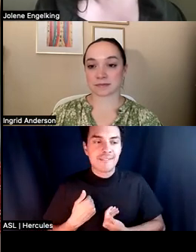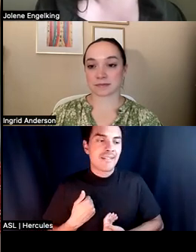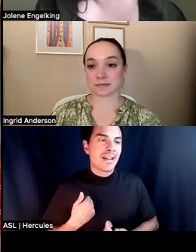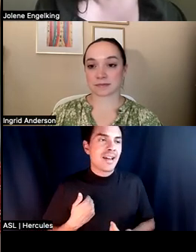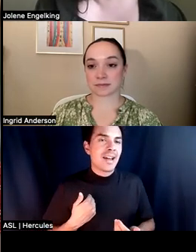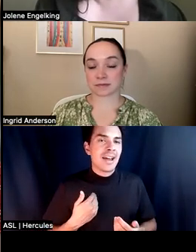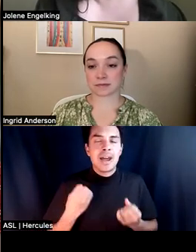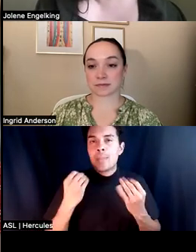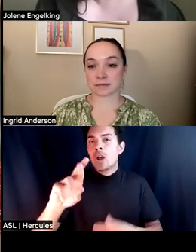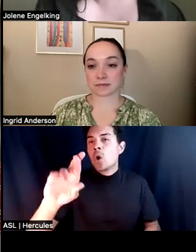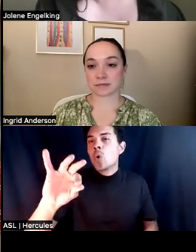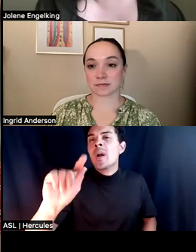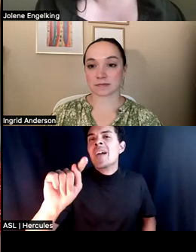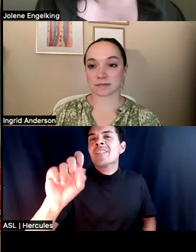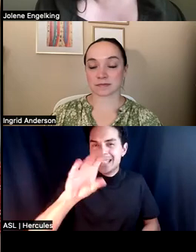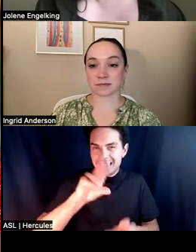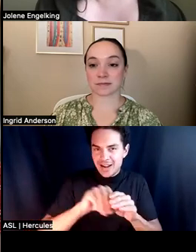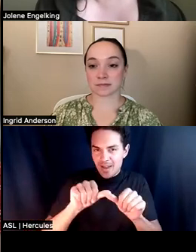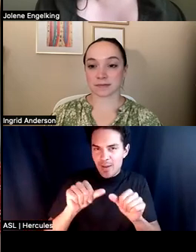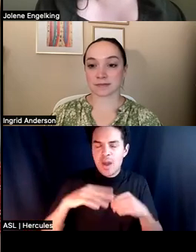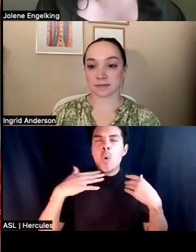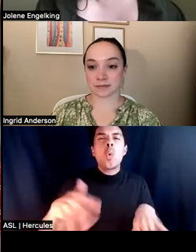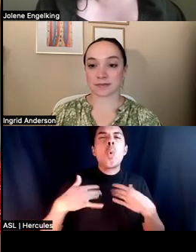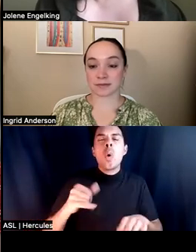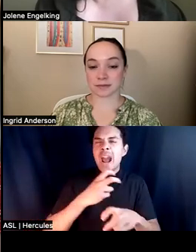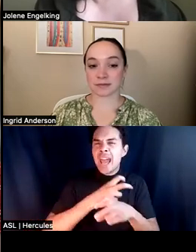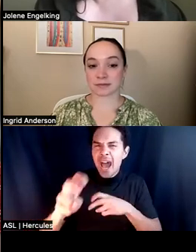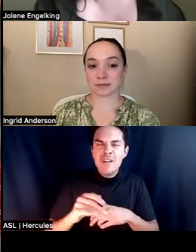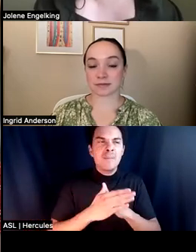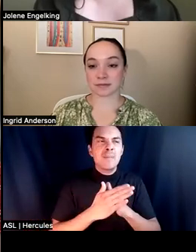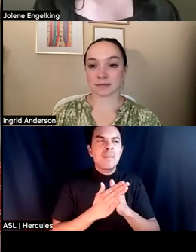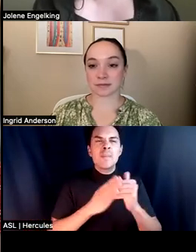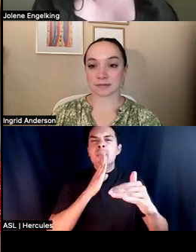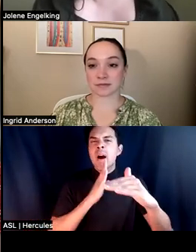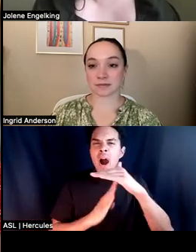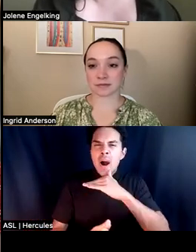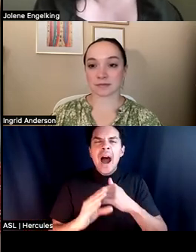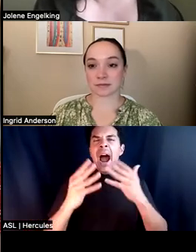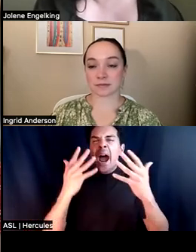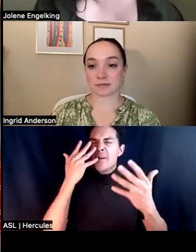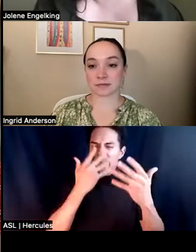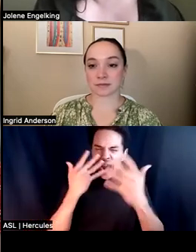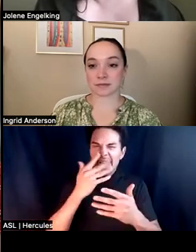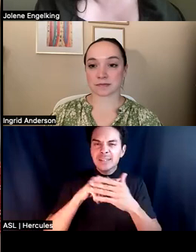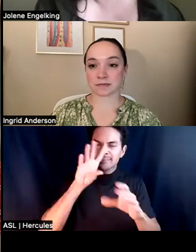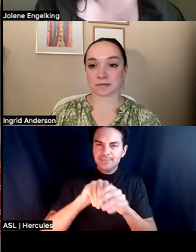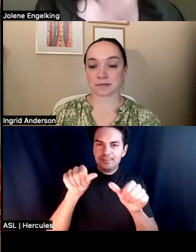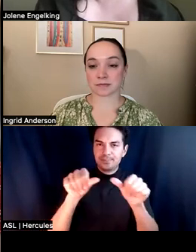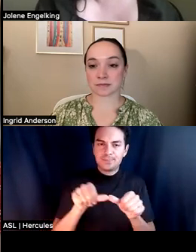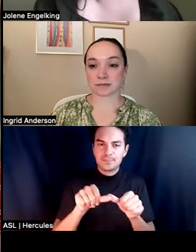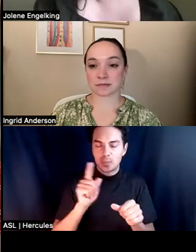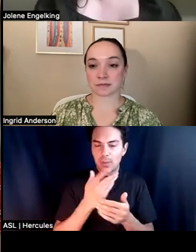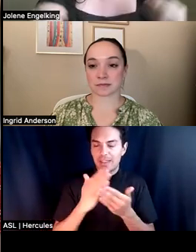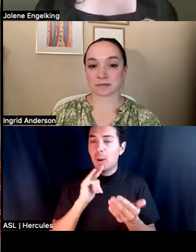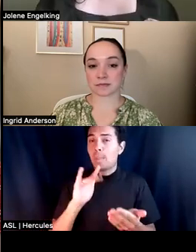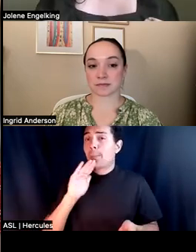been rifts with their family. It can be really hard, really humbling, and really sometimes embarrassing to kind of step into spaces where things have been bad. But